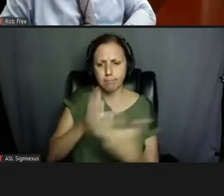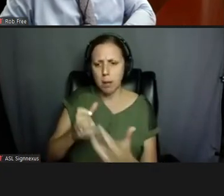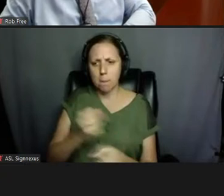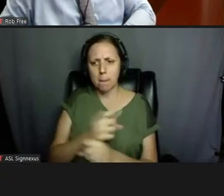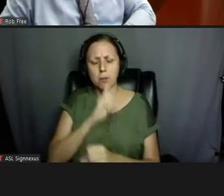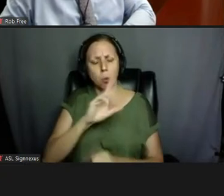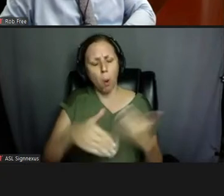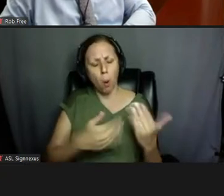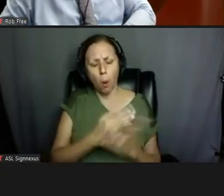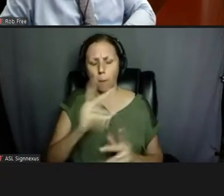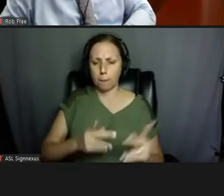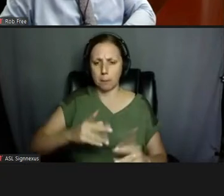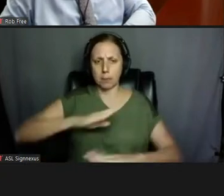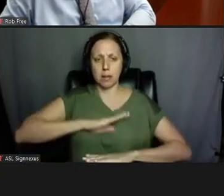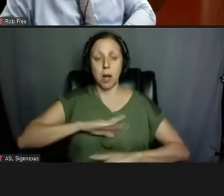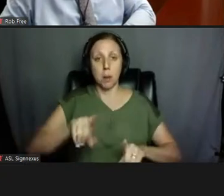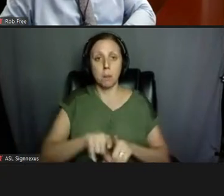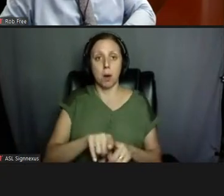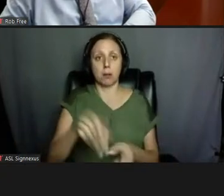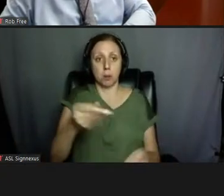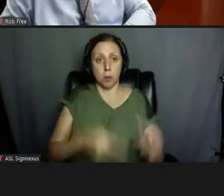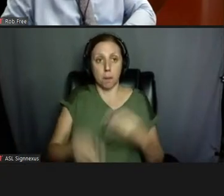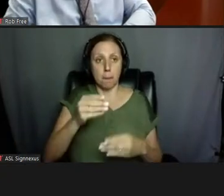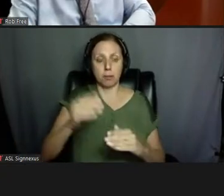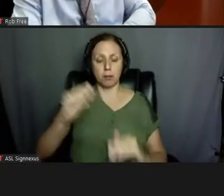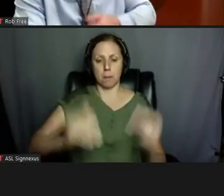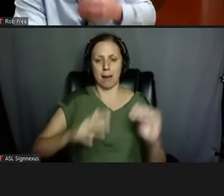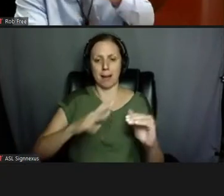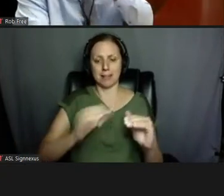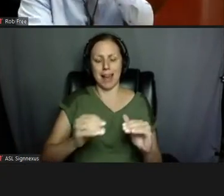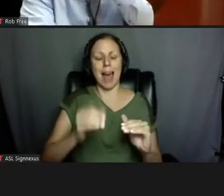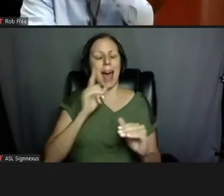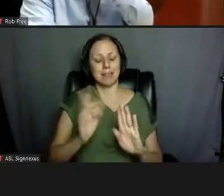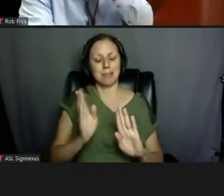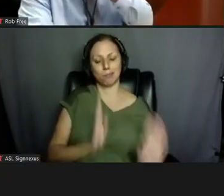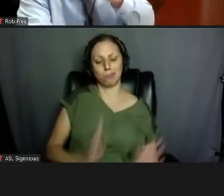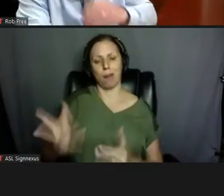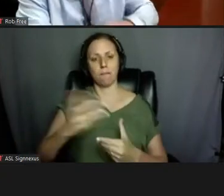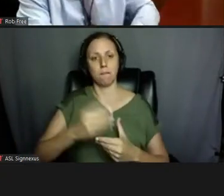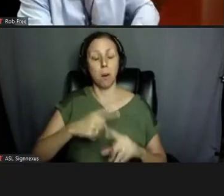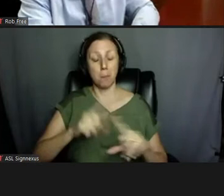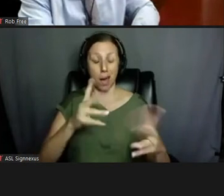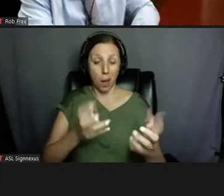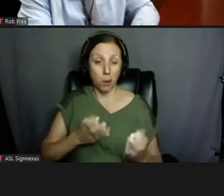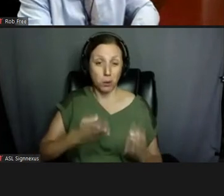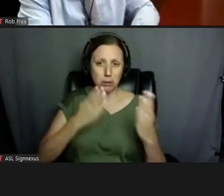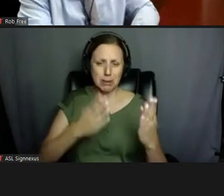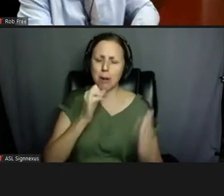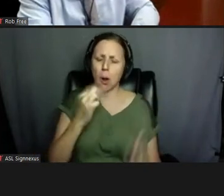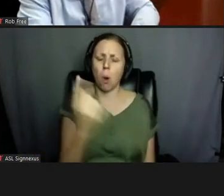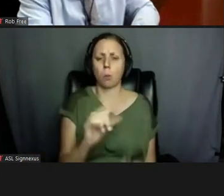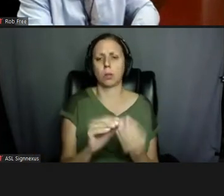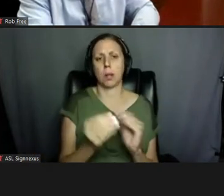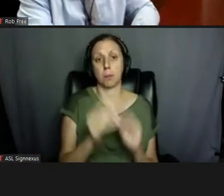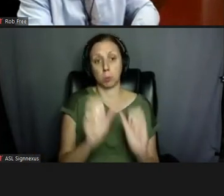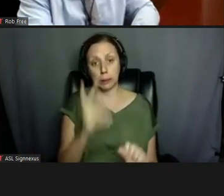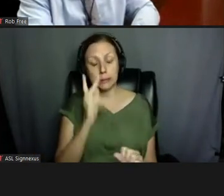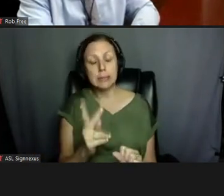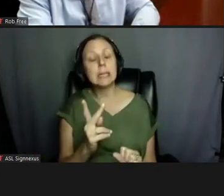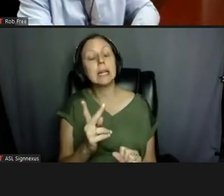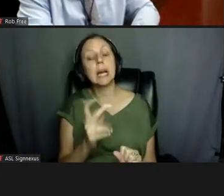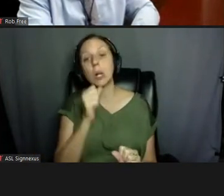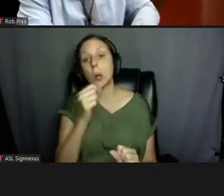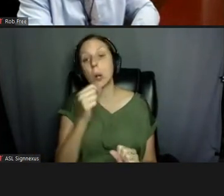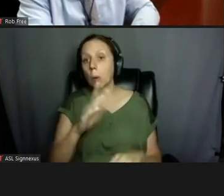while balancing the budget and the logistics involved. But I would just submit to you that beyond the numbers that you see, beyond what is on the